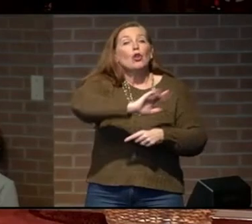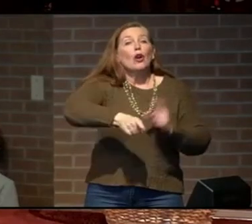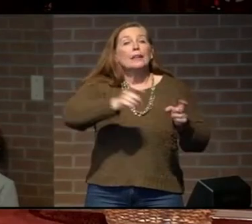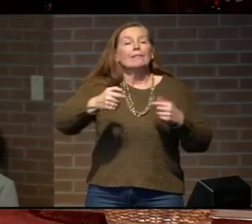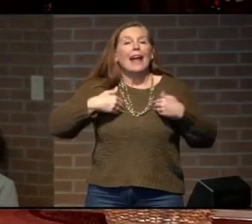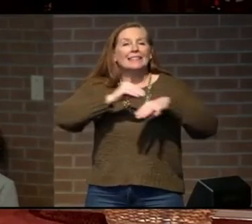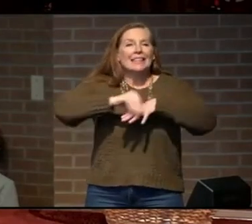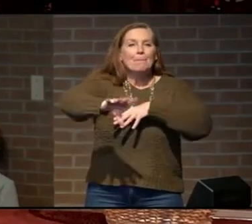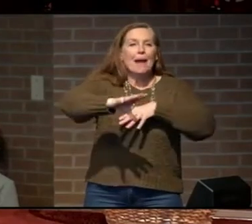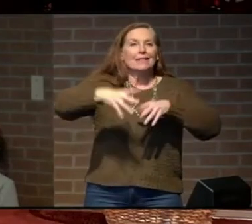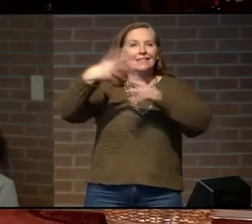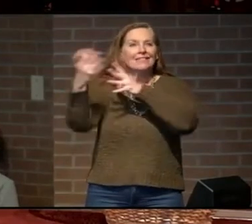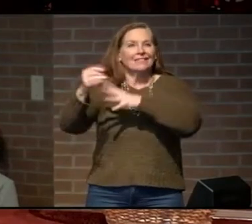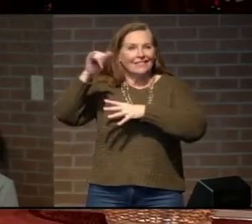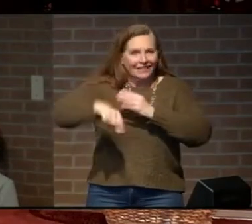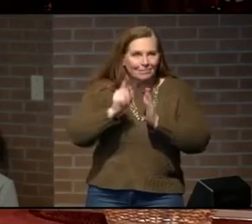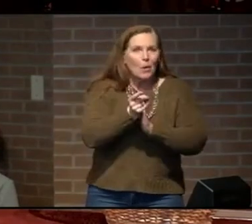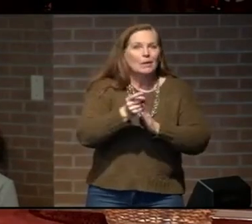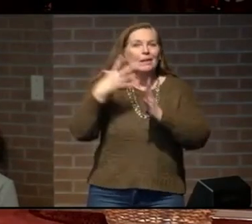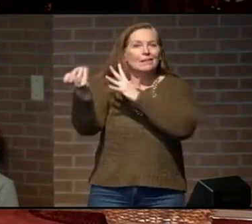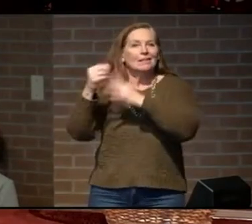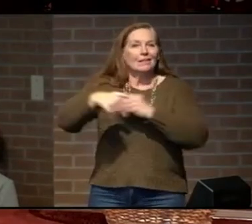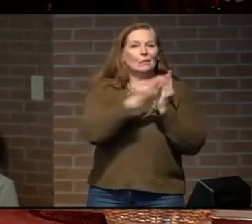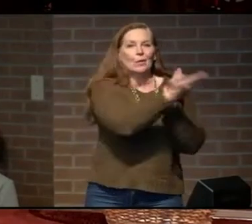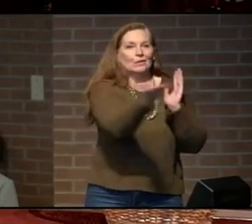far beyond this moment and beyond these walls.